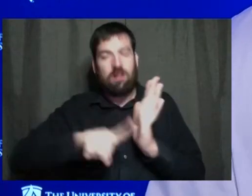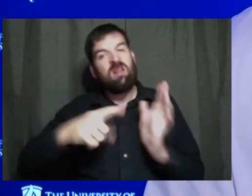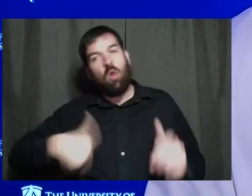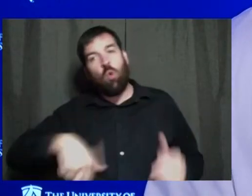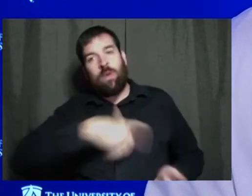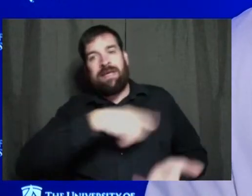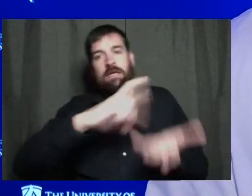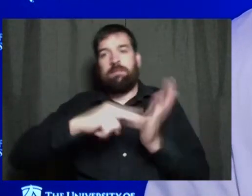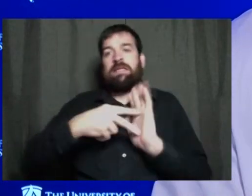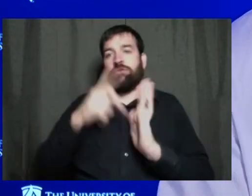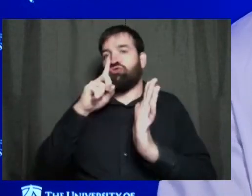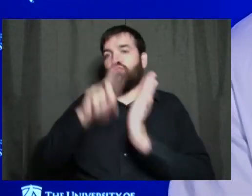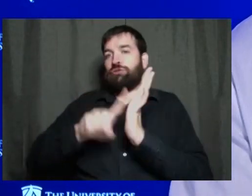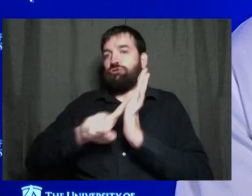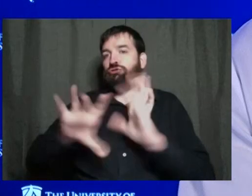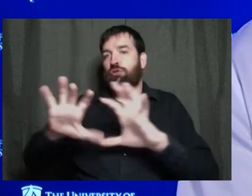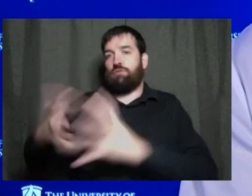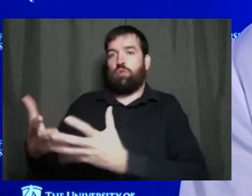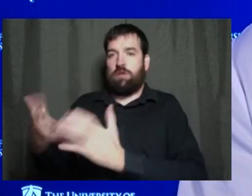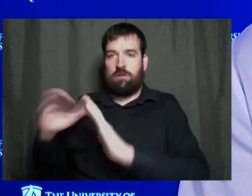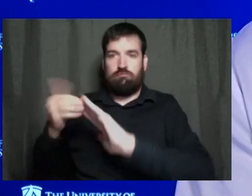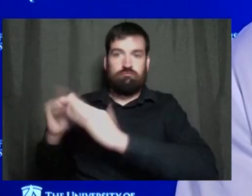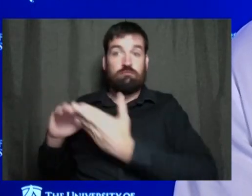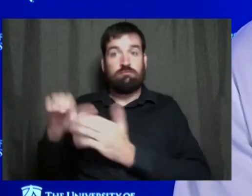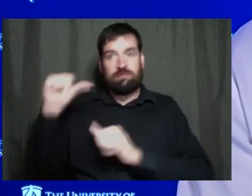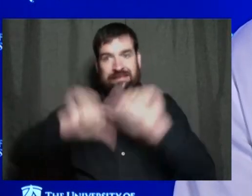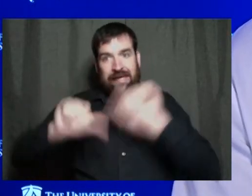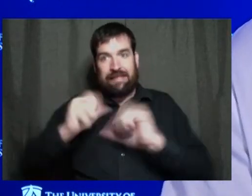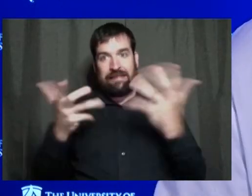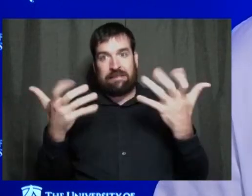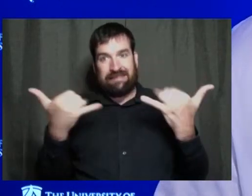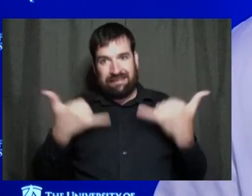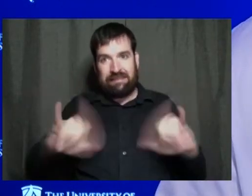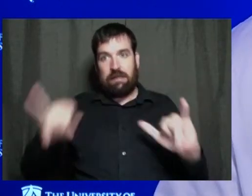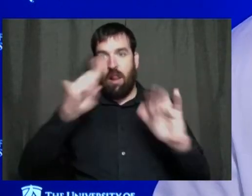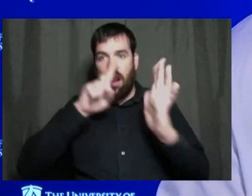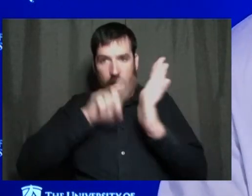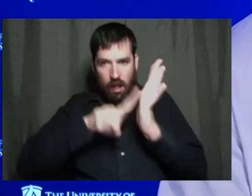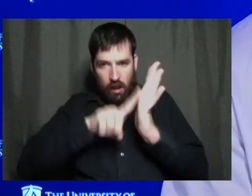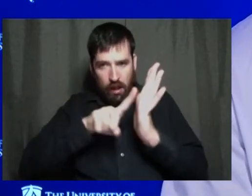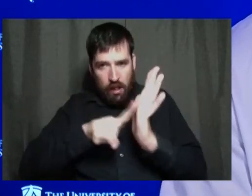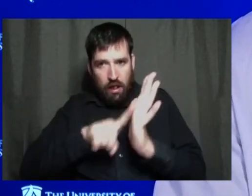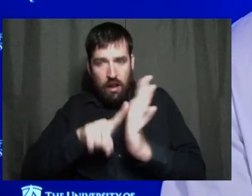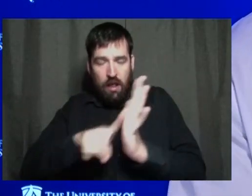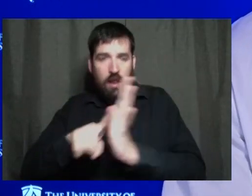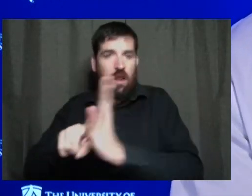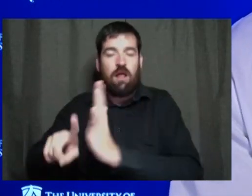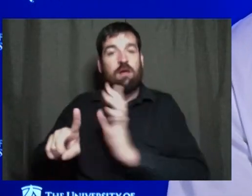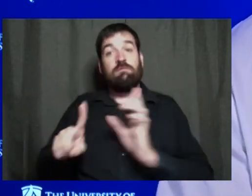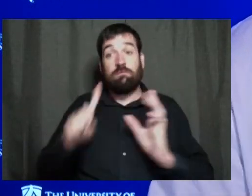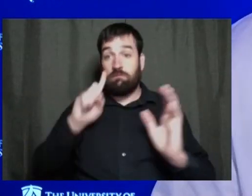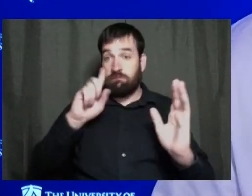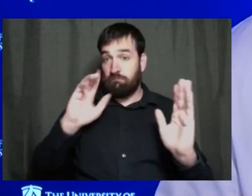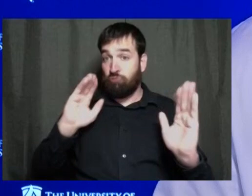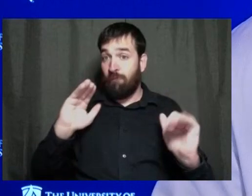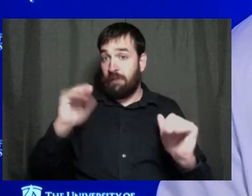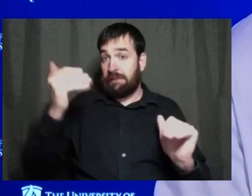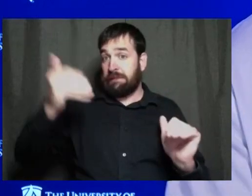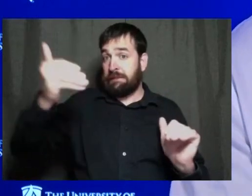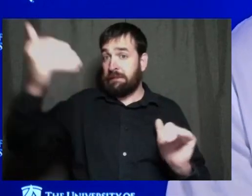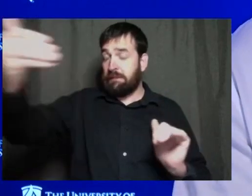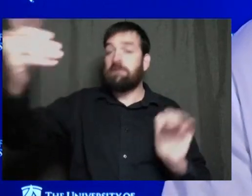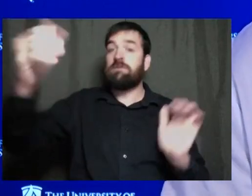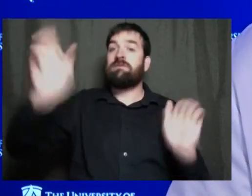community. The other scientists are looking for that correlate of protection that Amanda just talked about. So hopefully one day we will be able to do